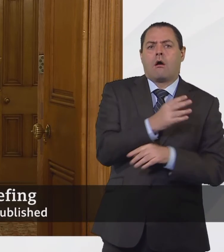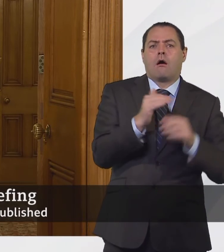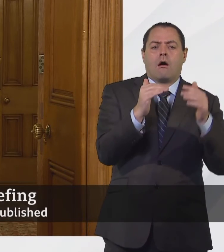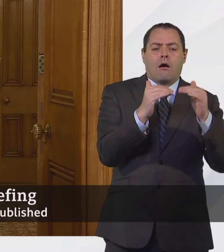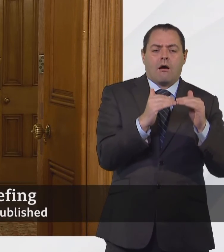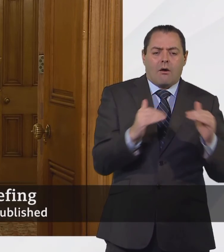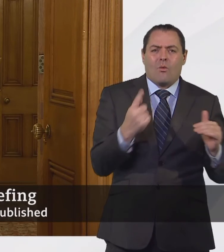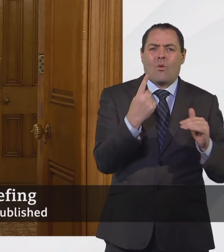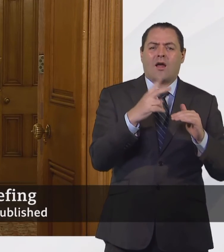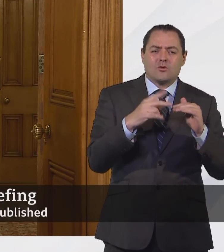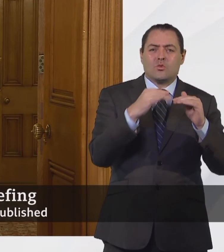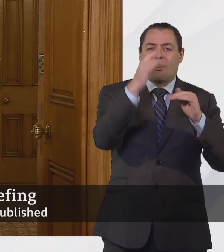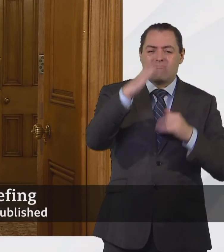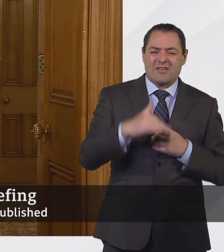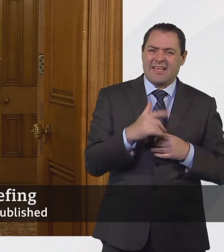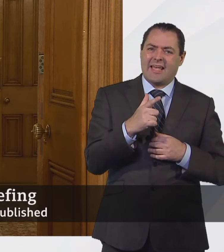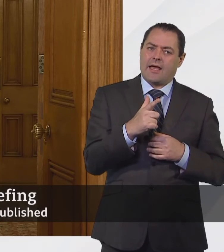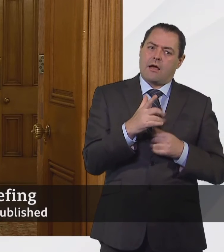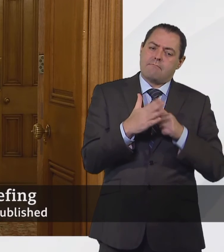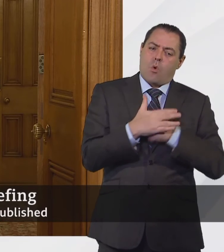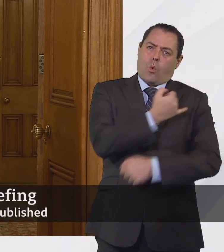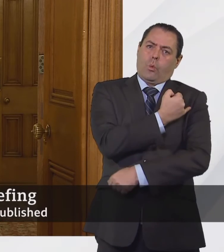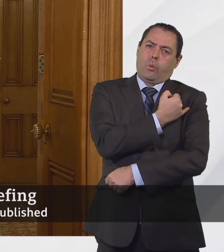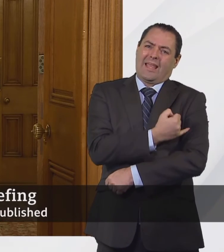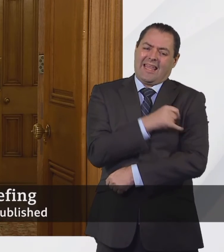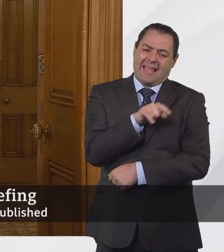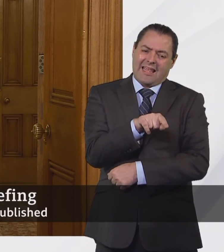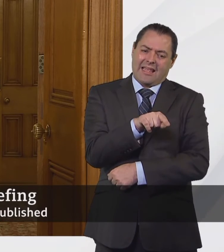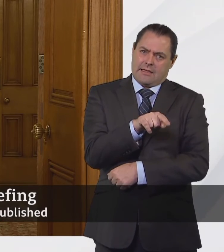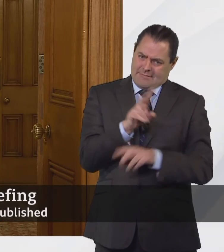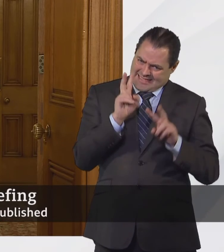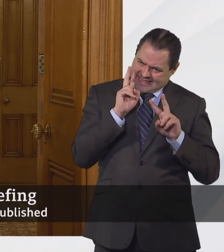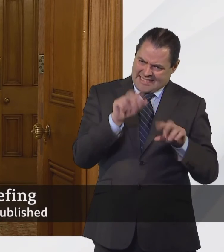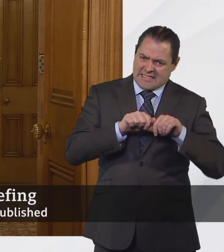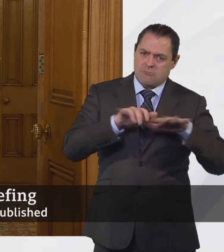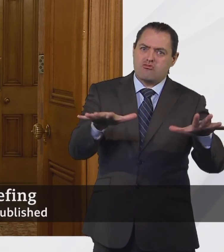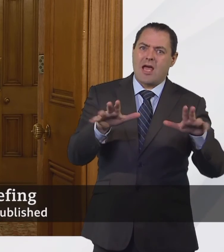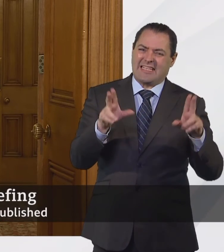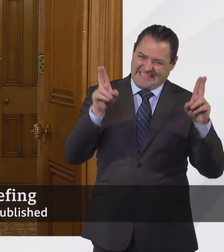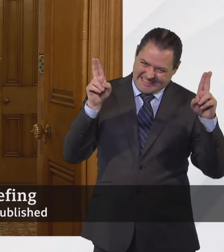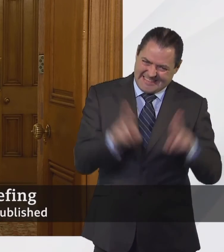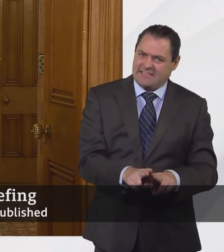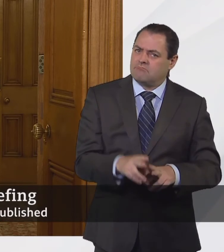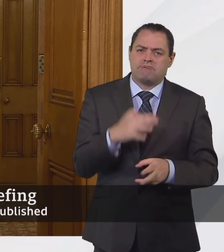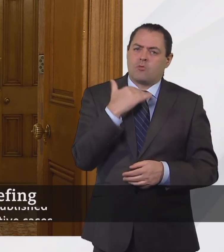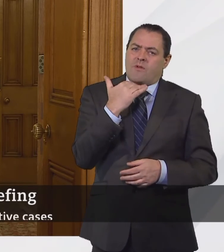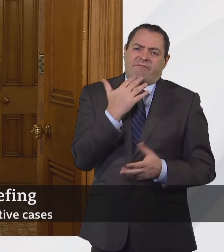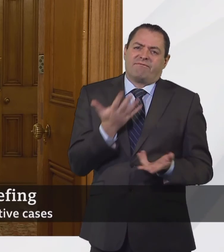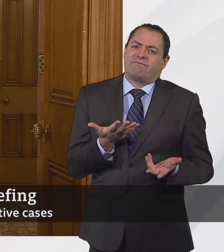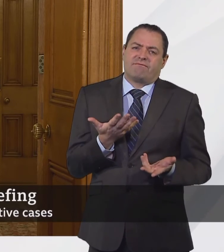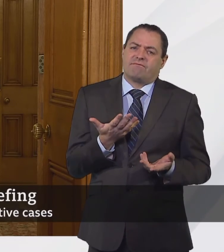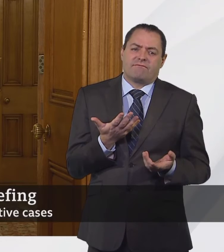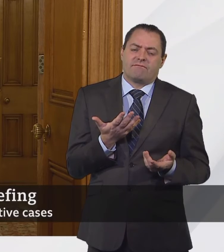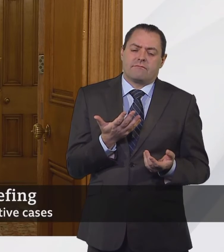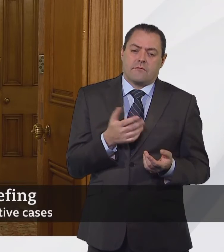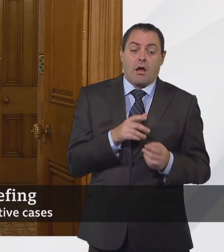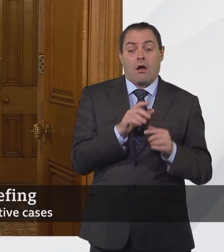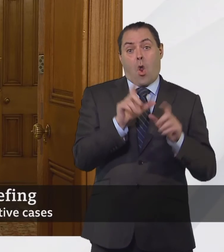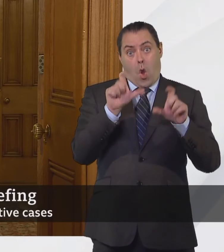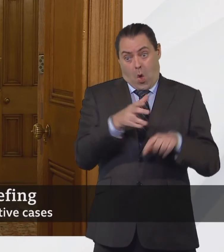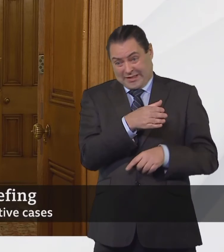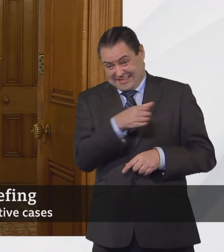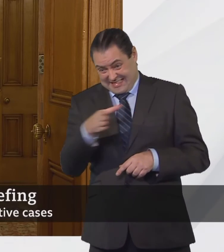the R, down below 1 and keep it there. So areas did not escape whatever level they were placed in. Our new approach